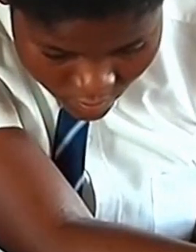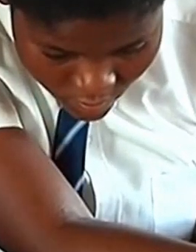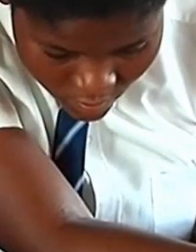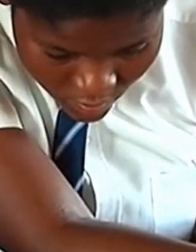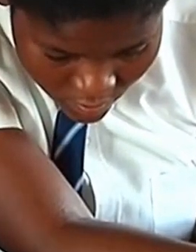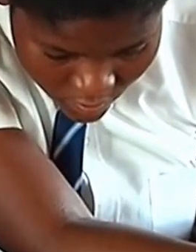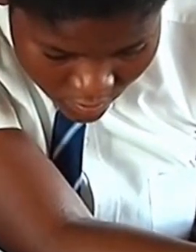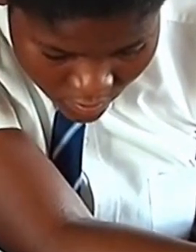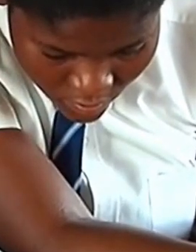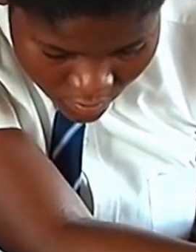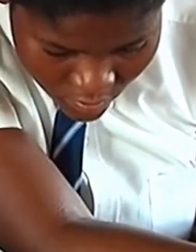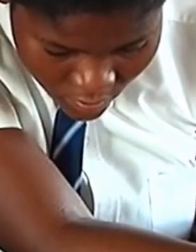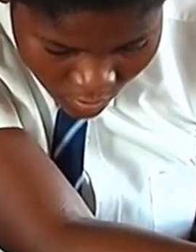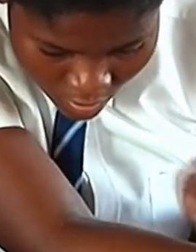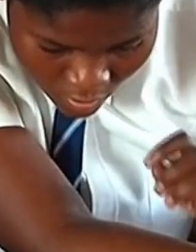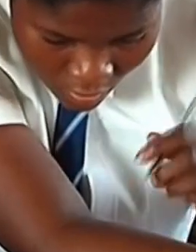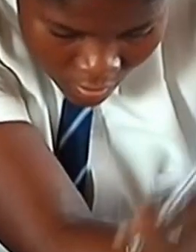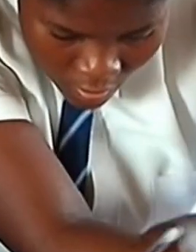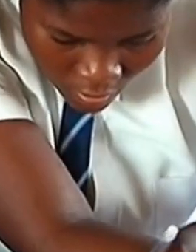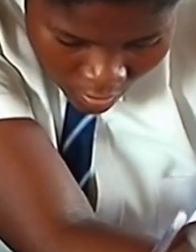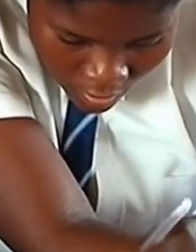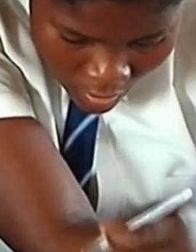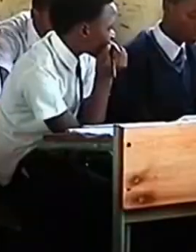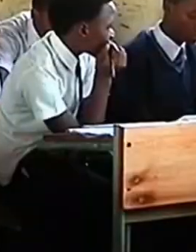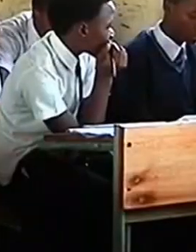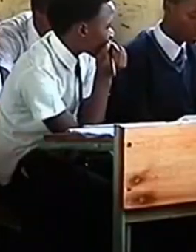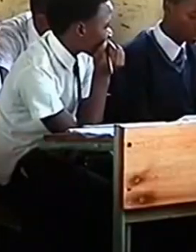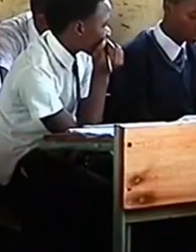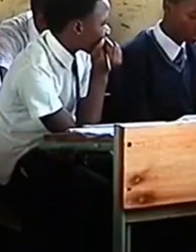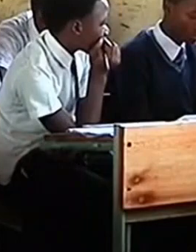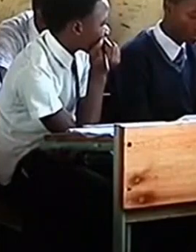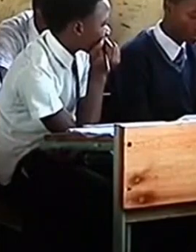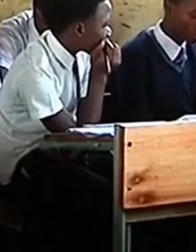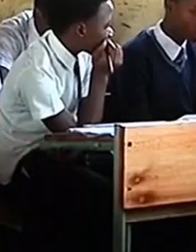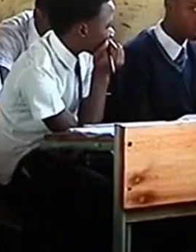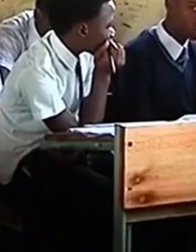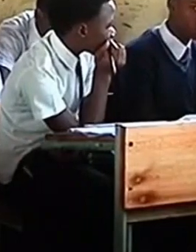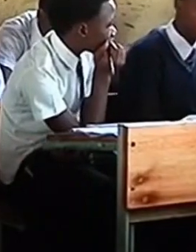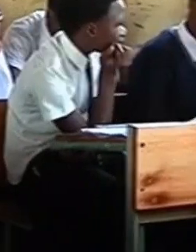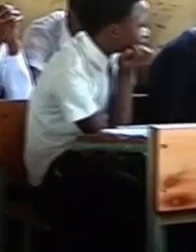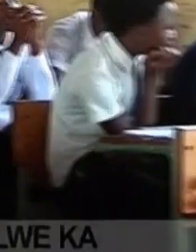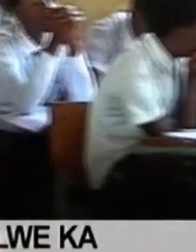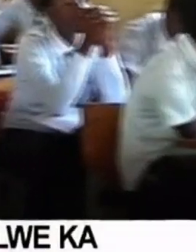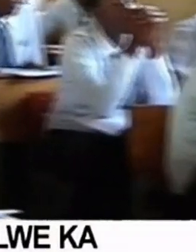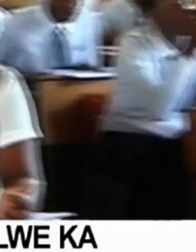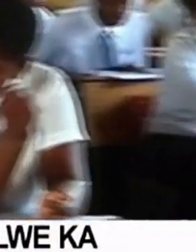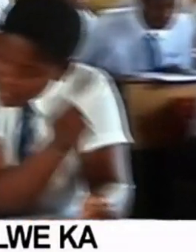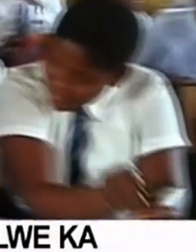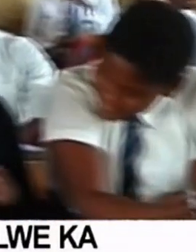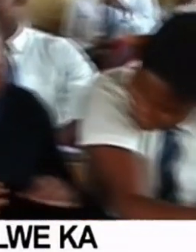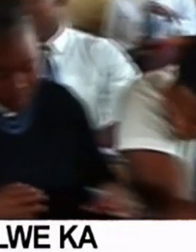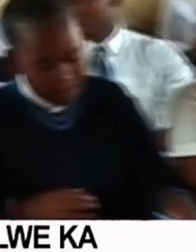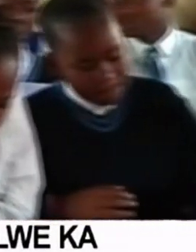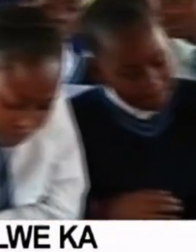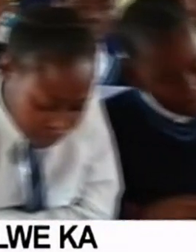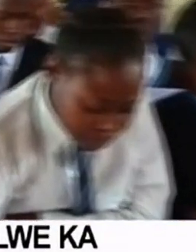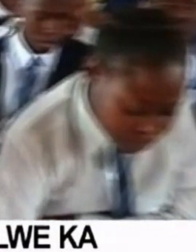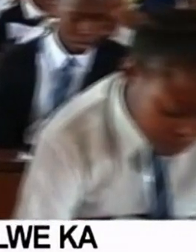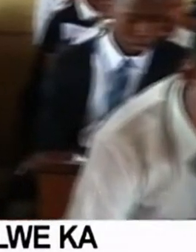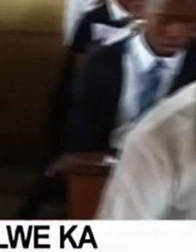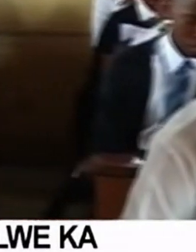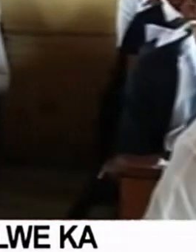of teachers. The current teachers who are there will not be able to handle the bigger number. Remember, if we go back to